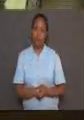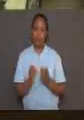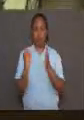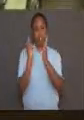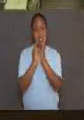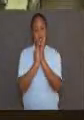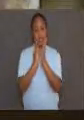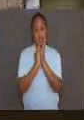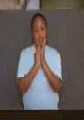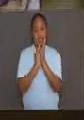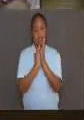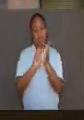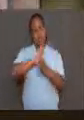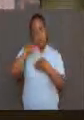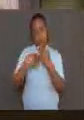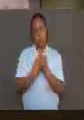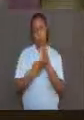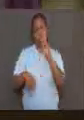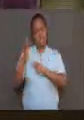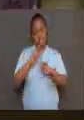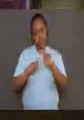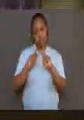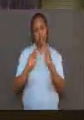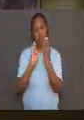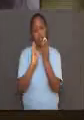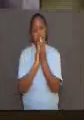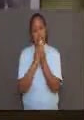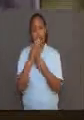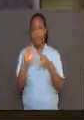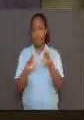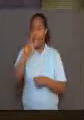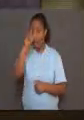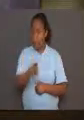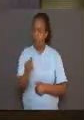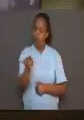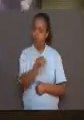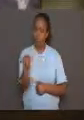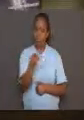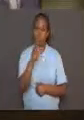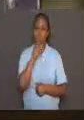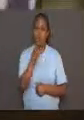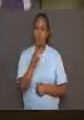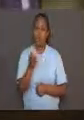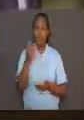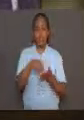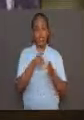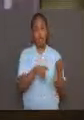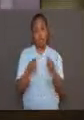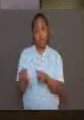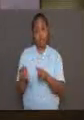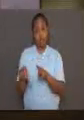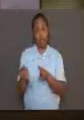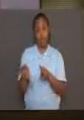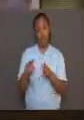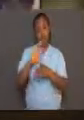Legally, all people must be treated the same, and they must be